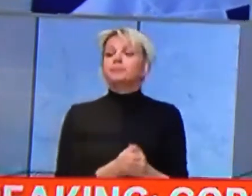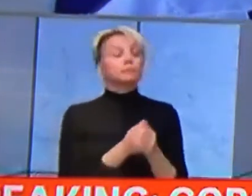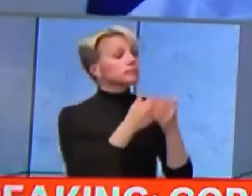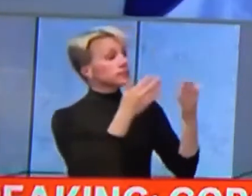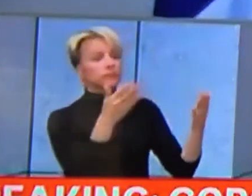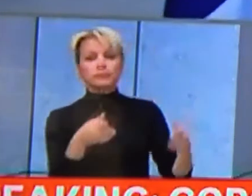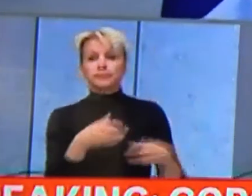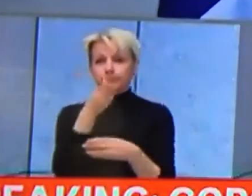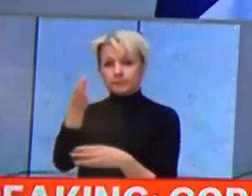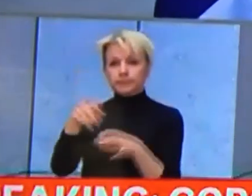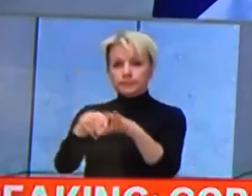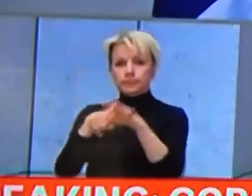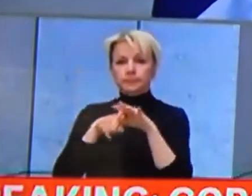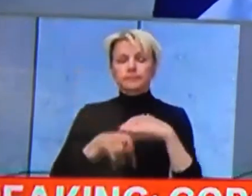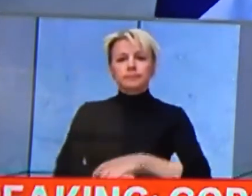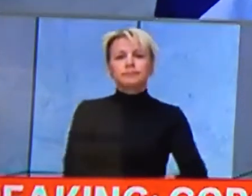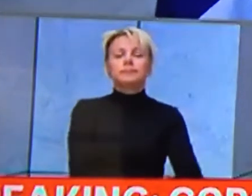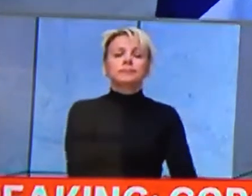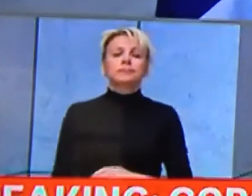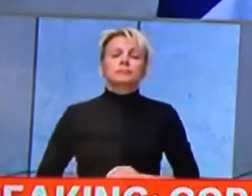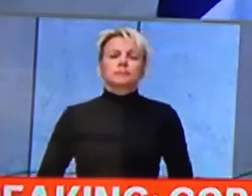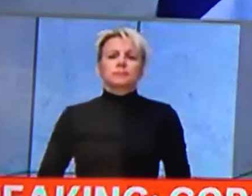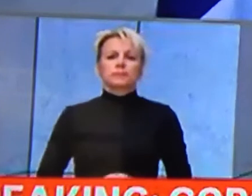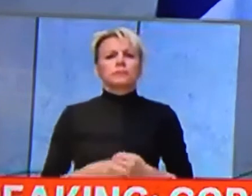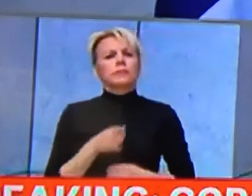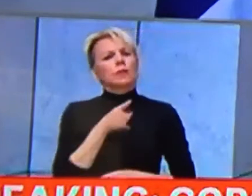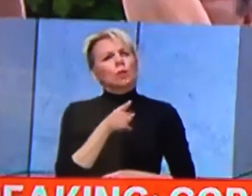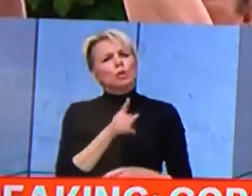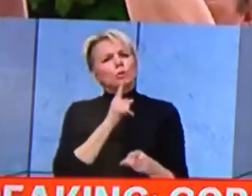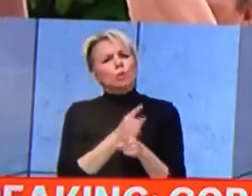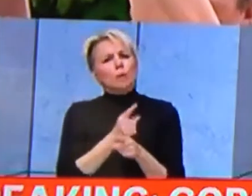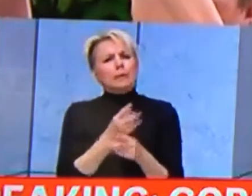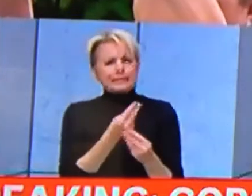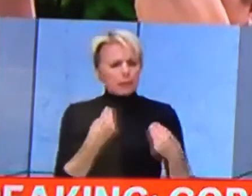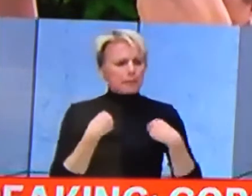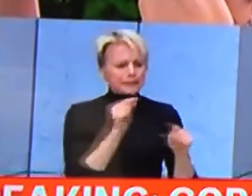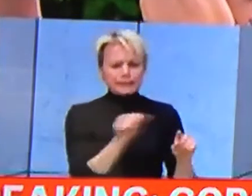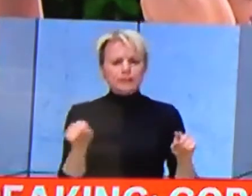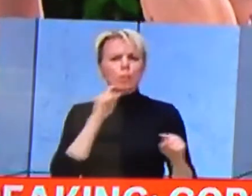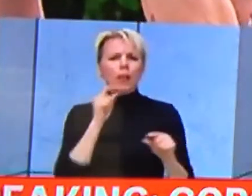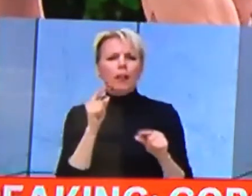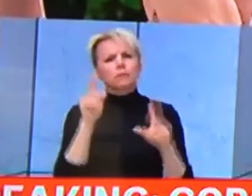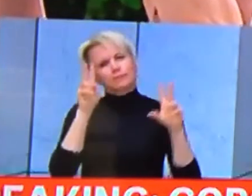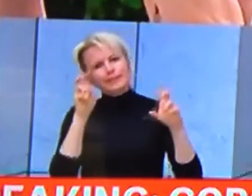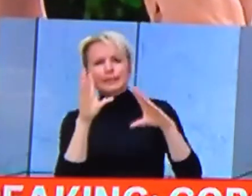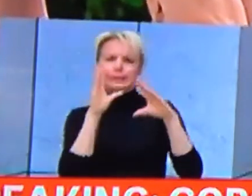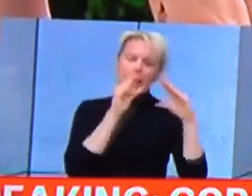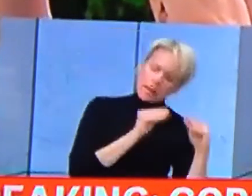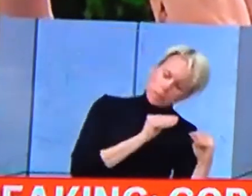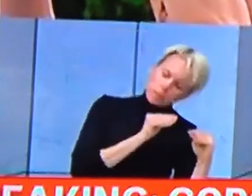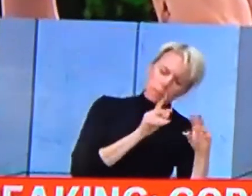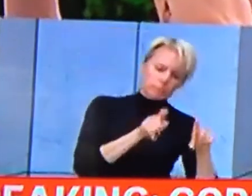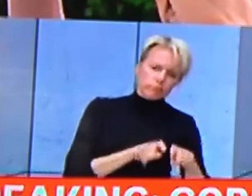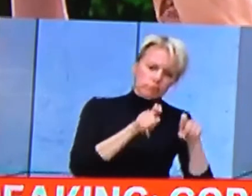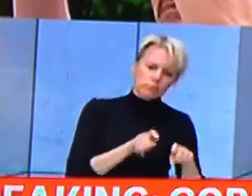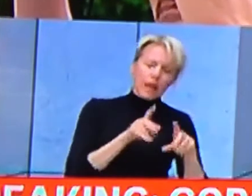John. Prime Minister, you've mentioned as part of this business hibernation that both banks and also things like energy companies and landlords are going